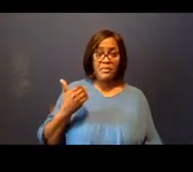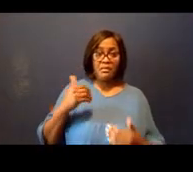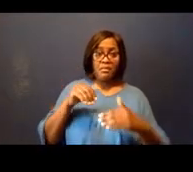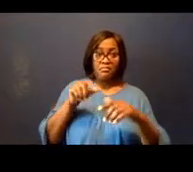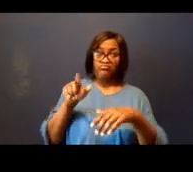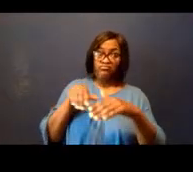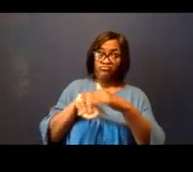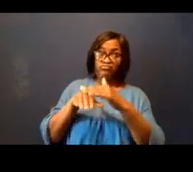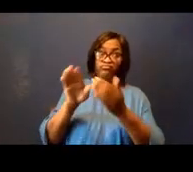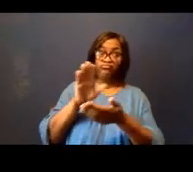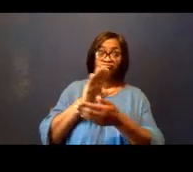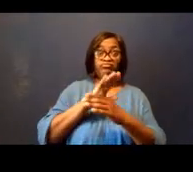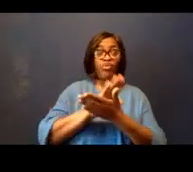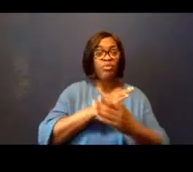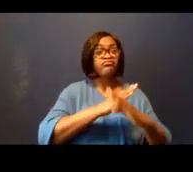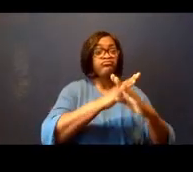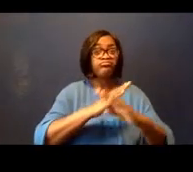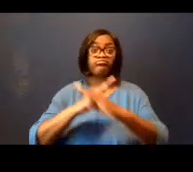the stigma